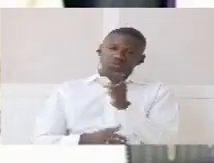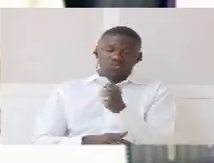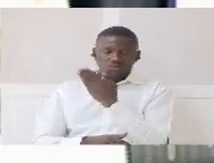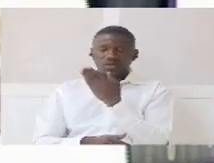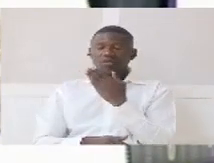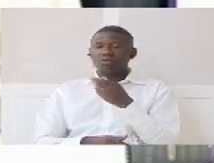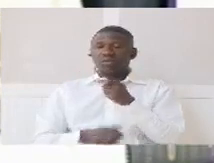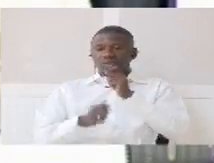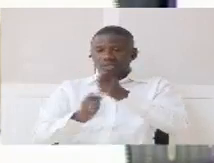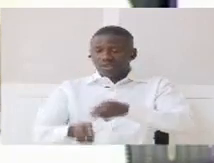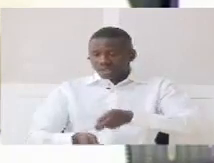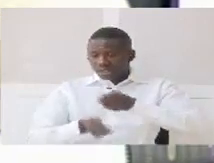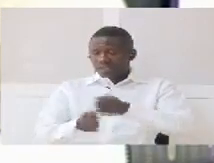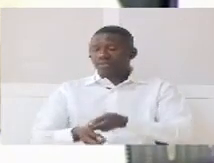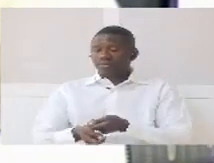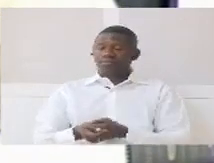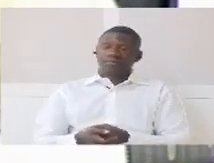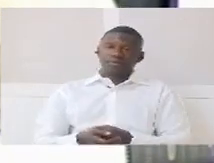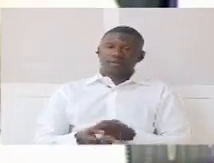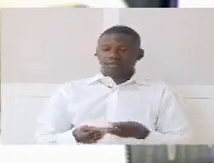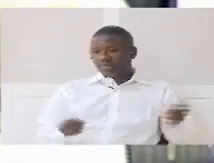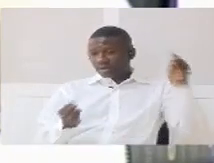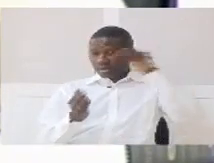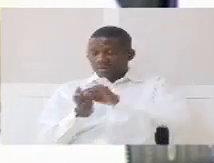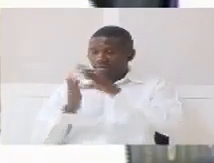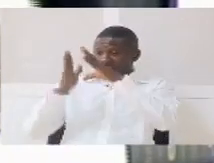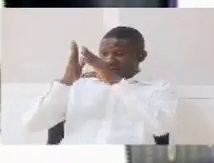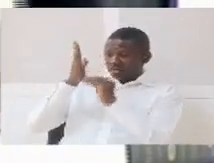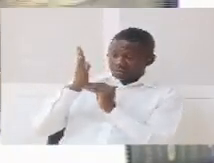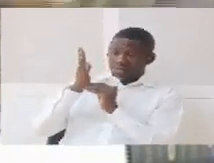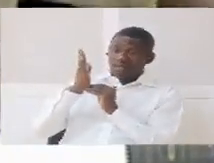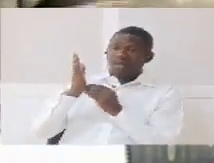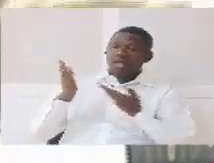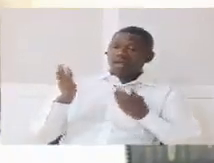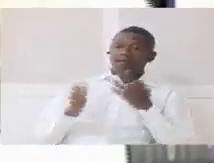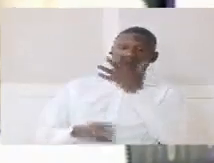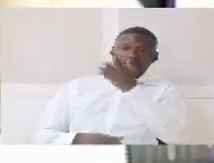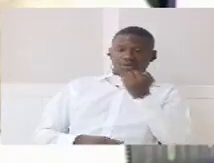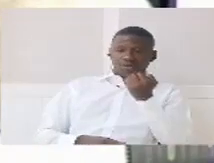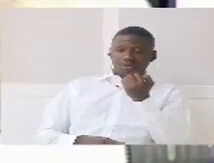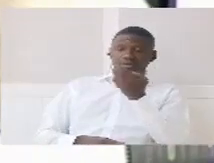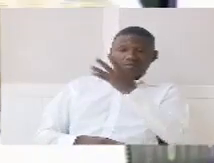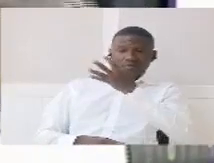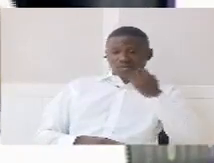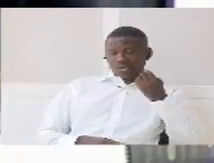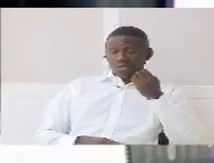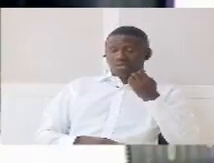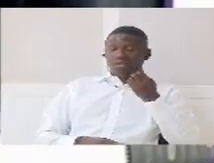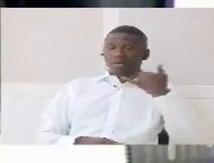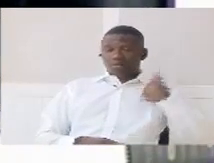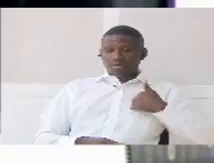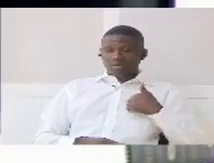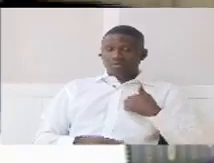add all of that together. Near 40 shot. And if it tallies with your 40 basin or dear. Then you deliver the 40